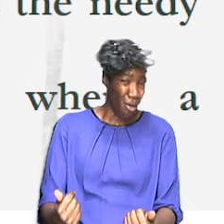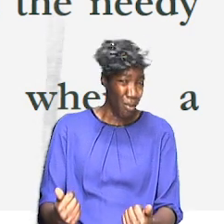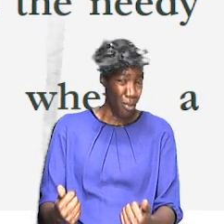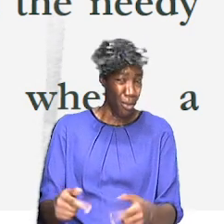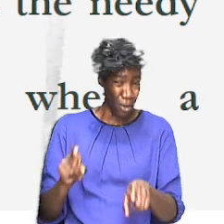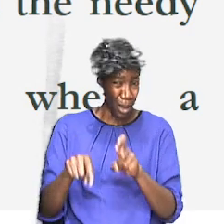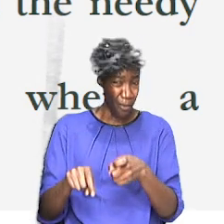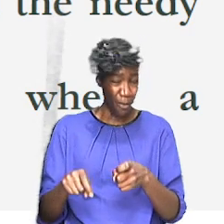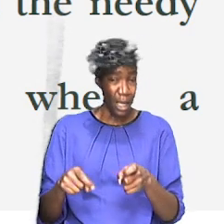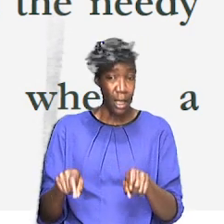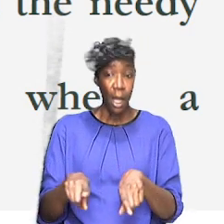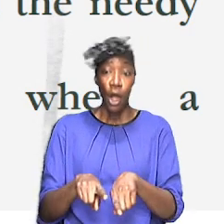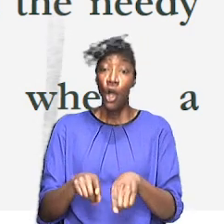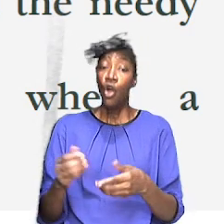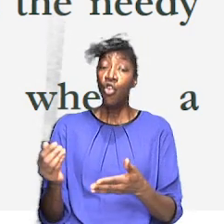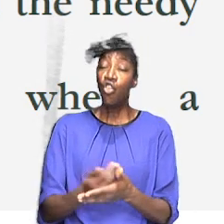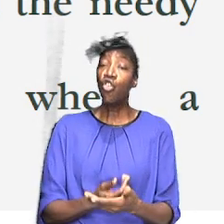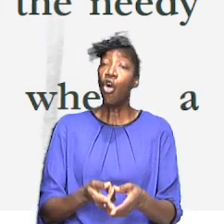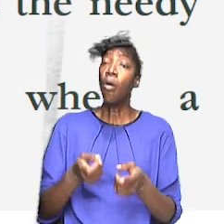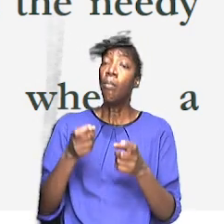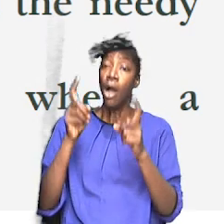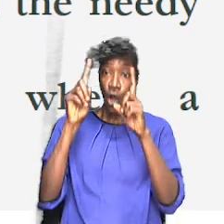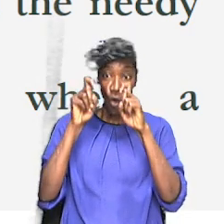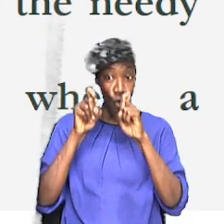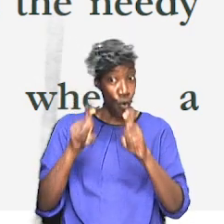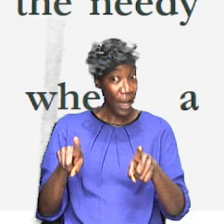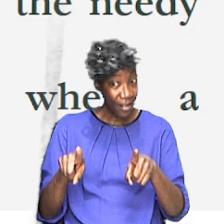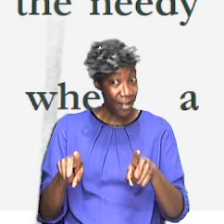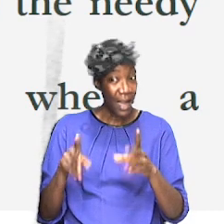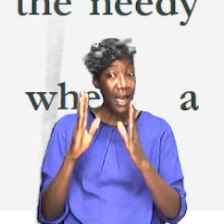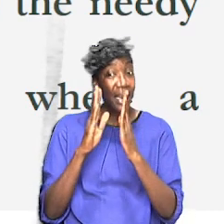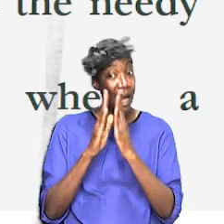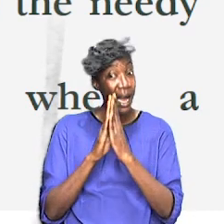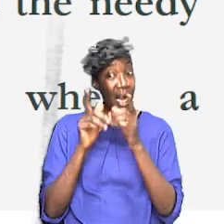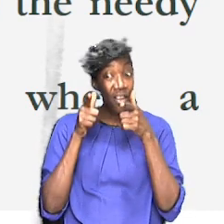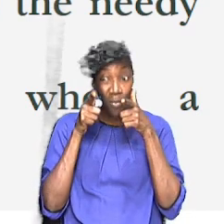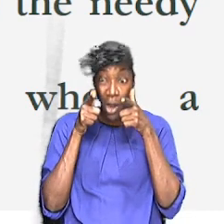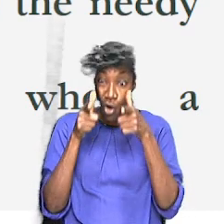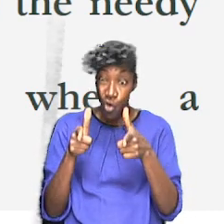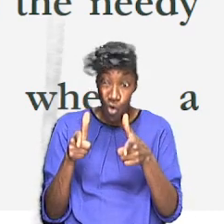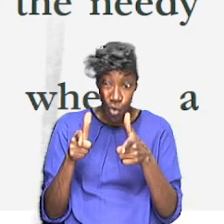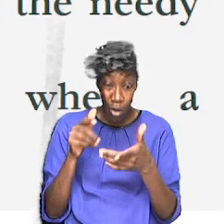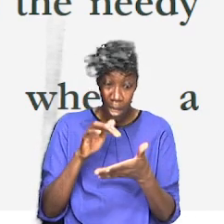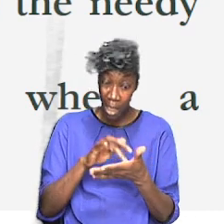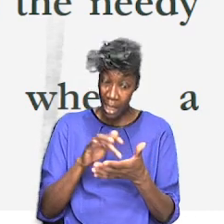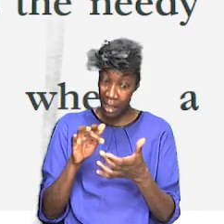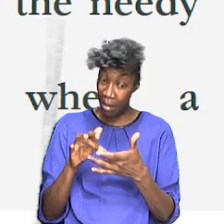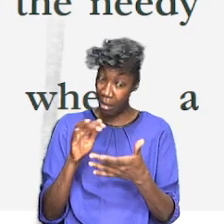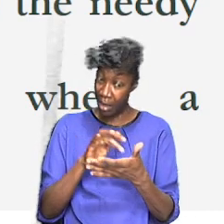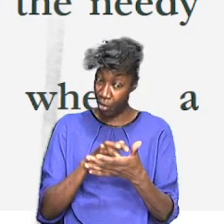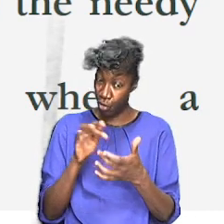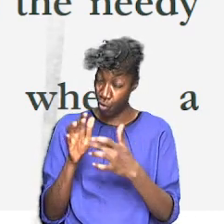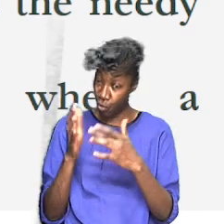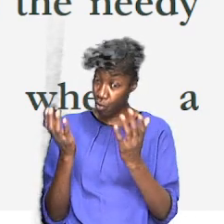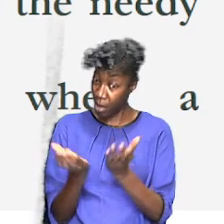questions that needs to be asked. And as I look into the scripture and I observe the scripture, I'm realizing that there are some